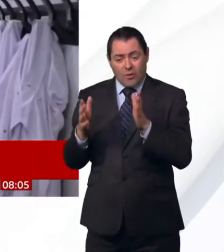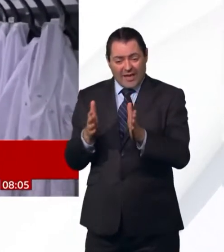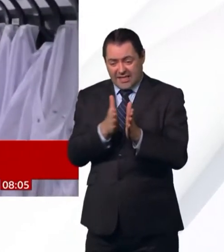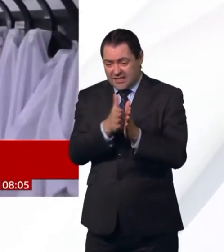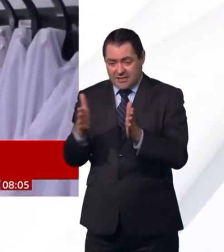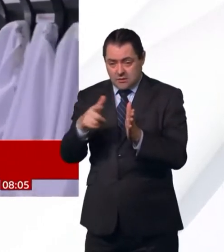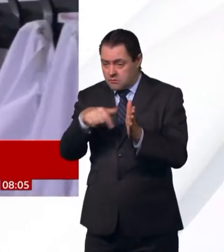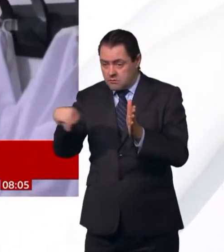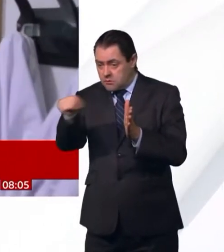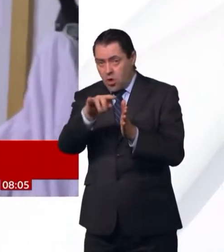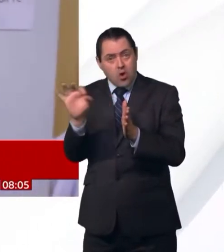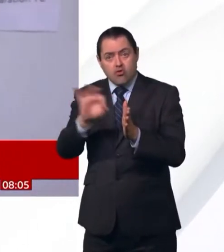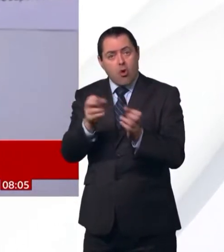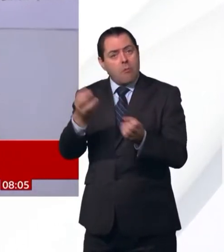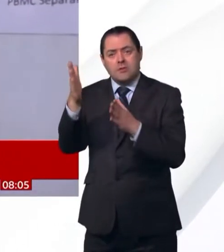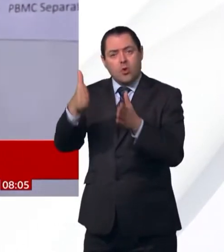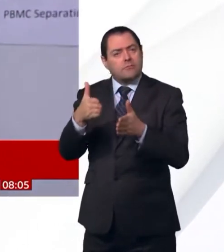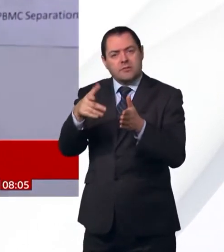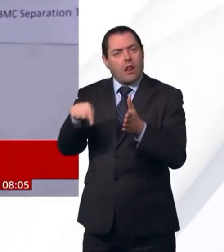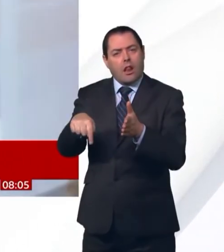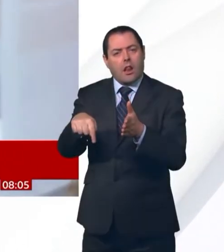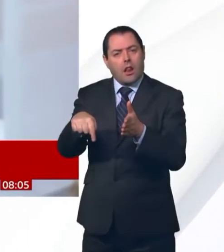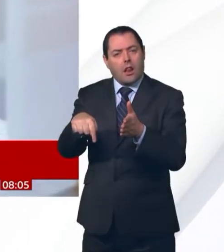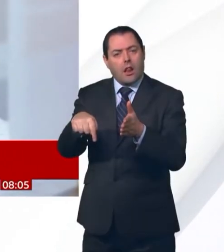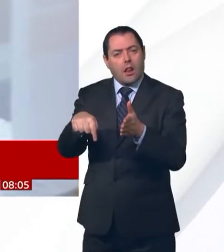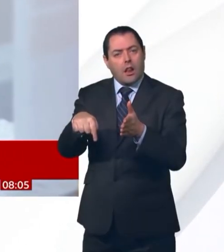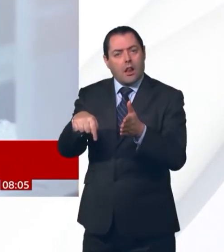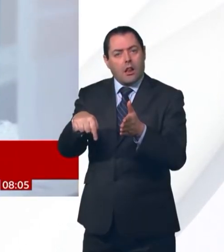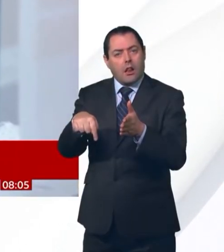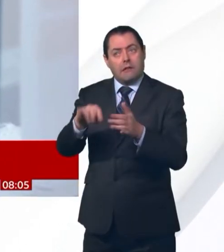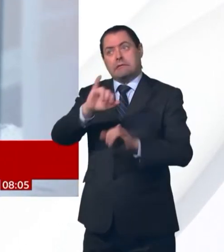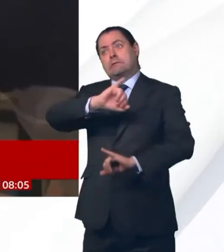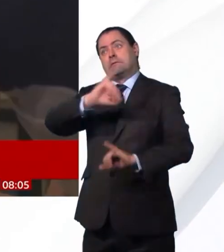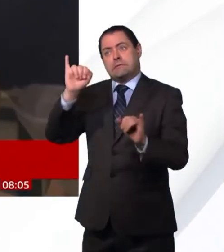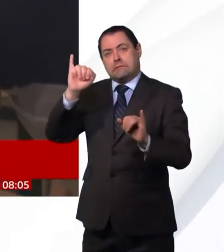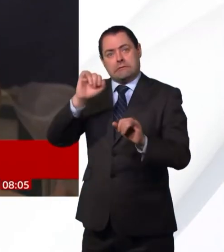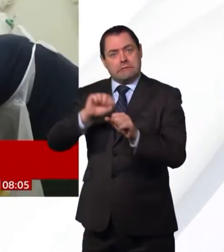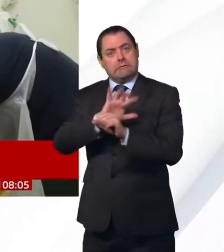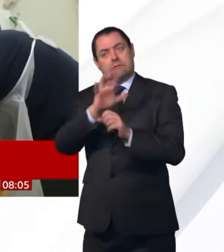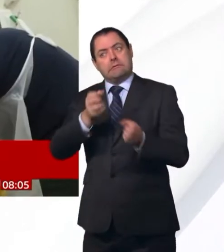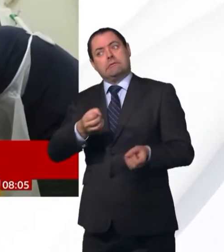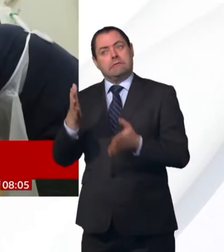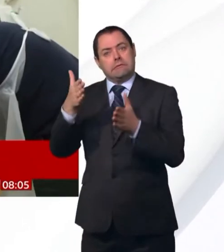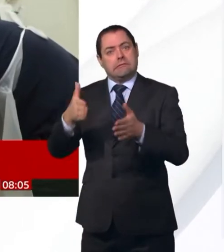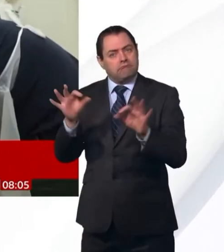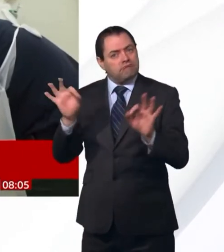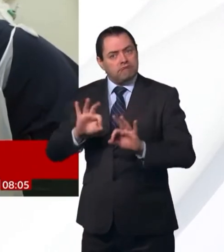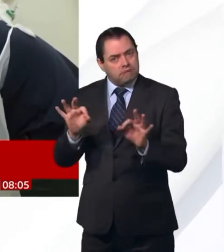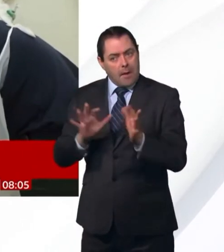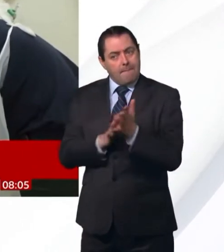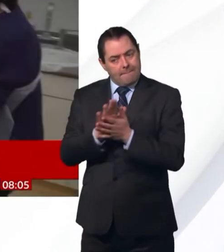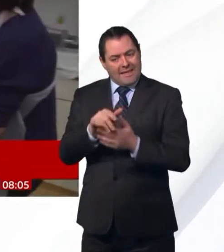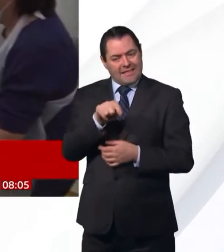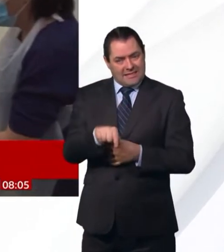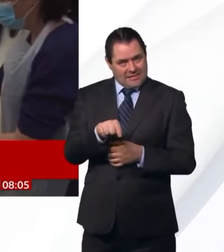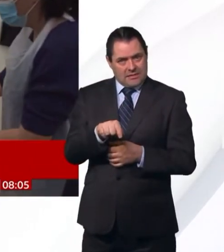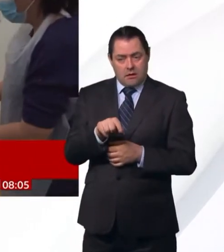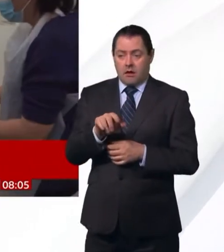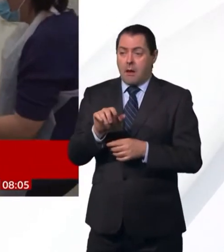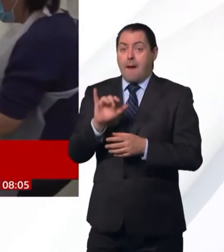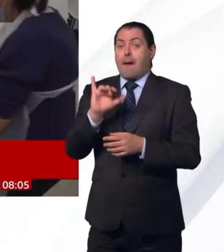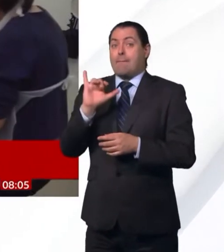with COVID-19, with severe COVID. So it will protect against severe disease. It might not